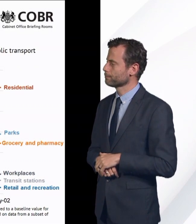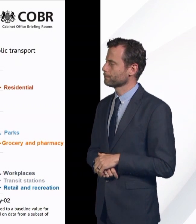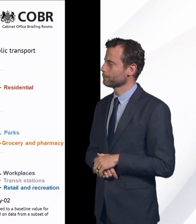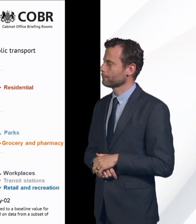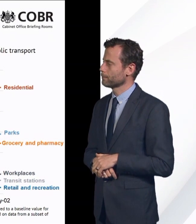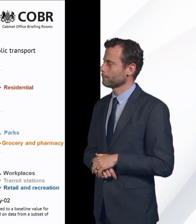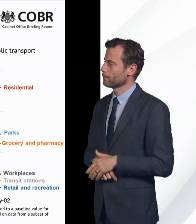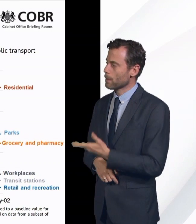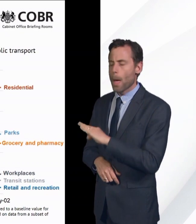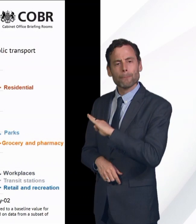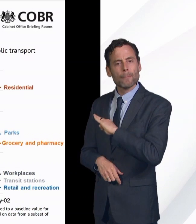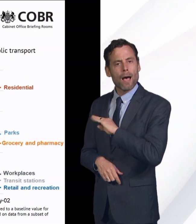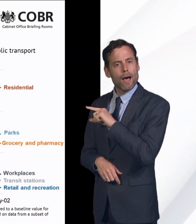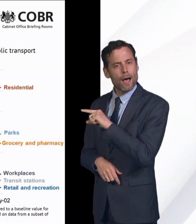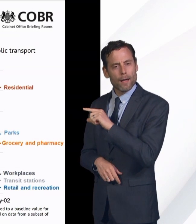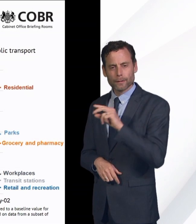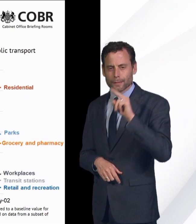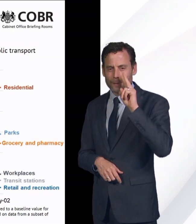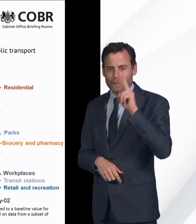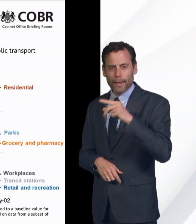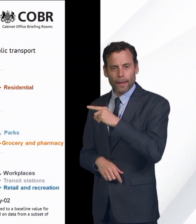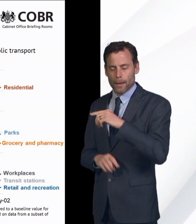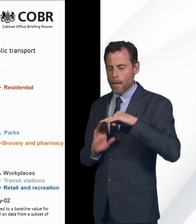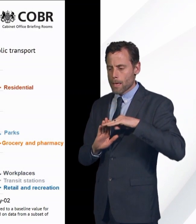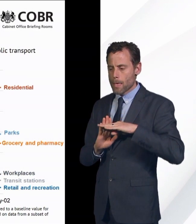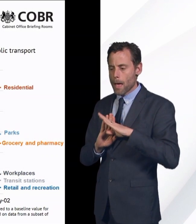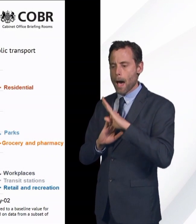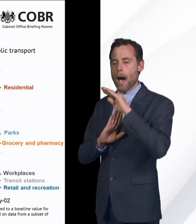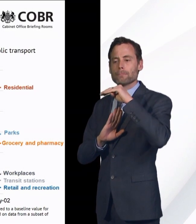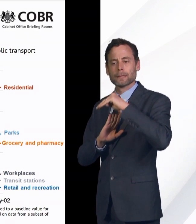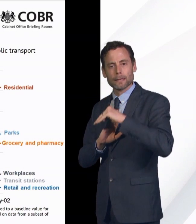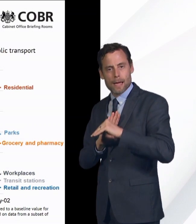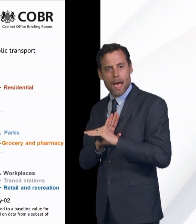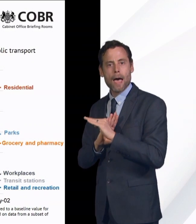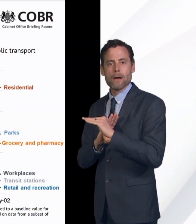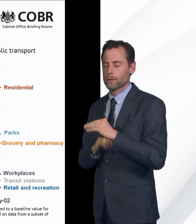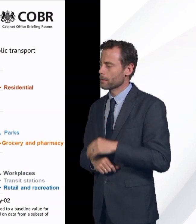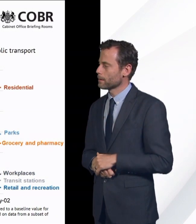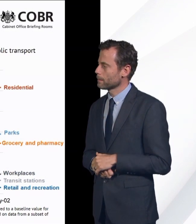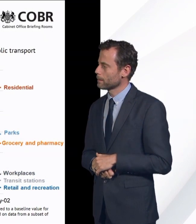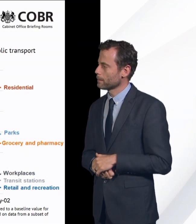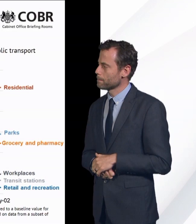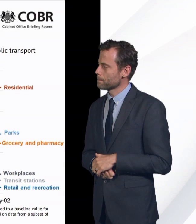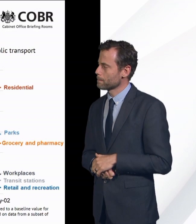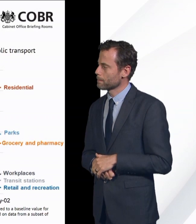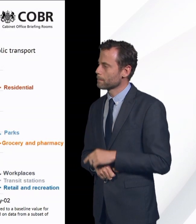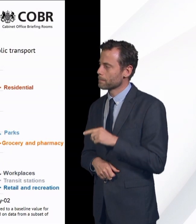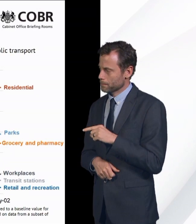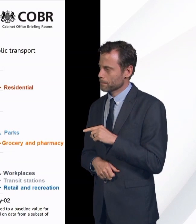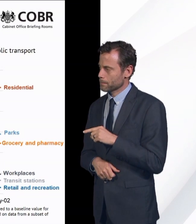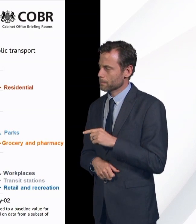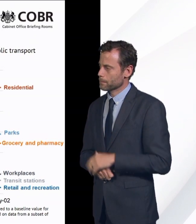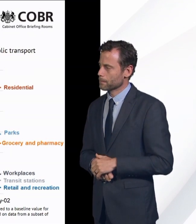point out, in parks, you will see that there's a bit of variation in use of parks, which I'm sure is consistent